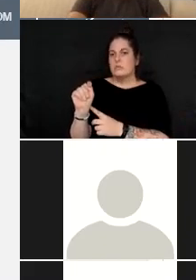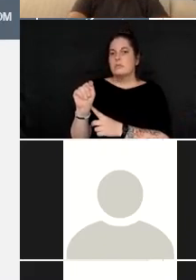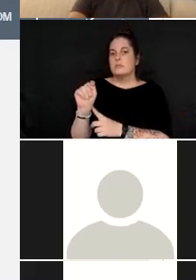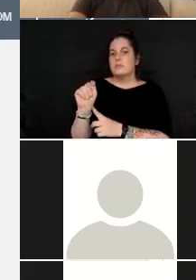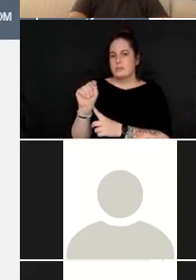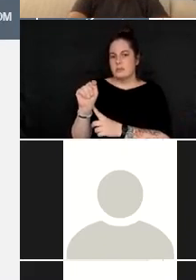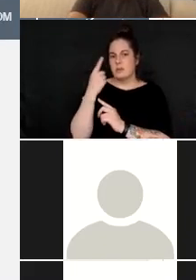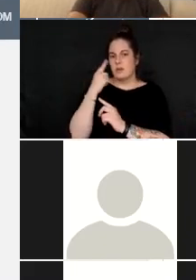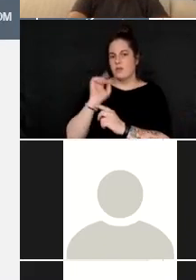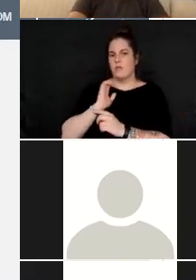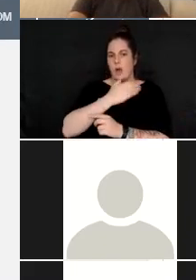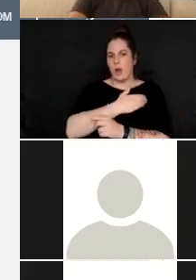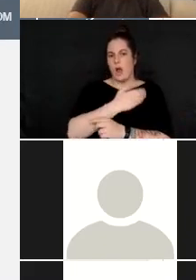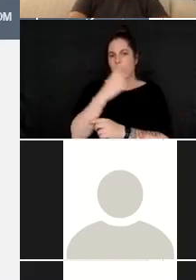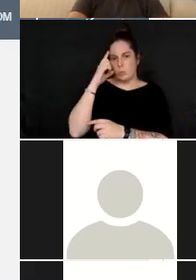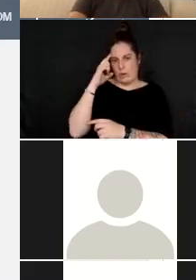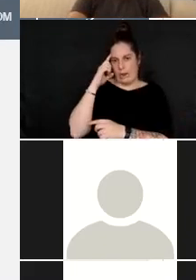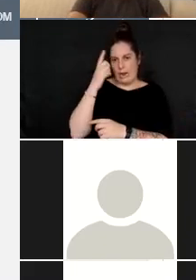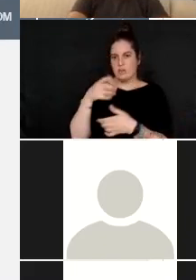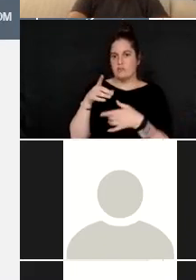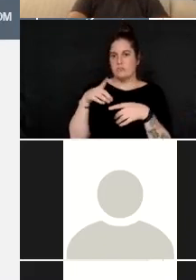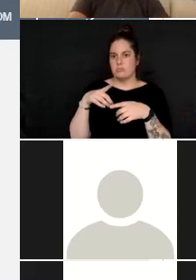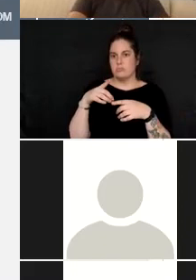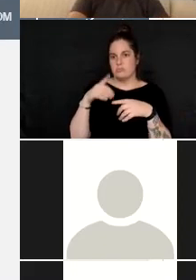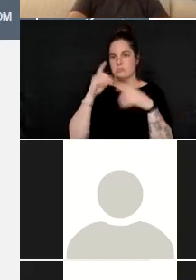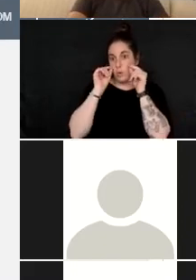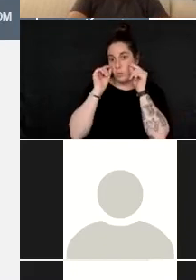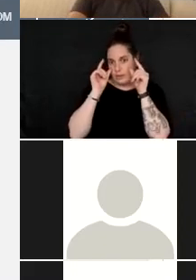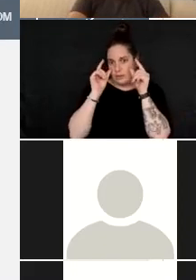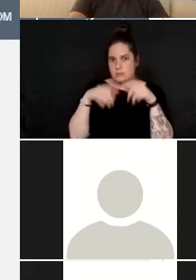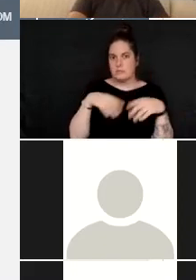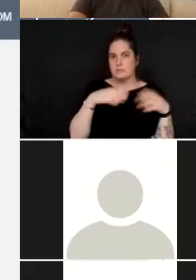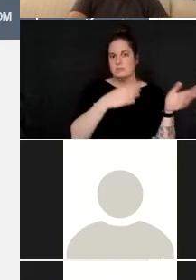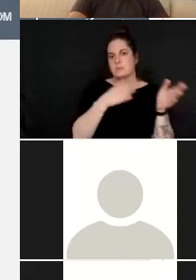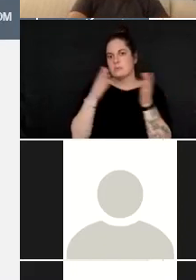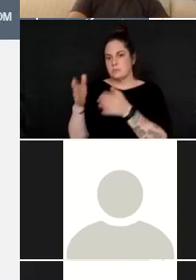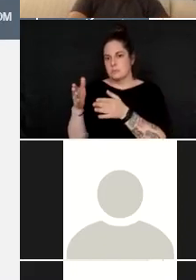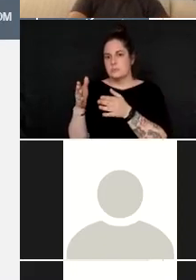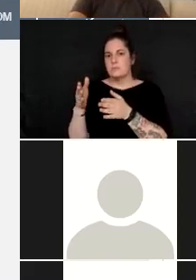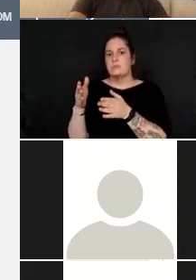Okay. And then they look at that, you see here that gives a